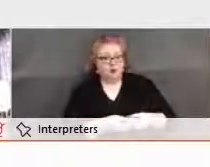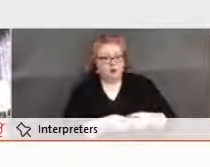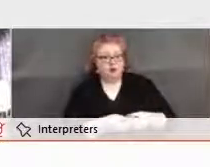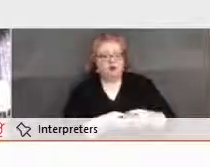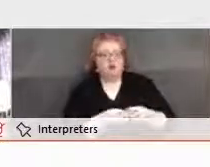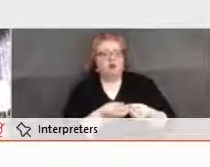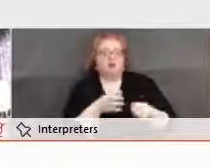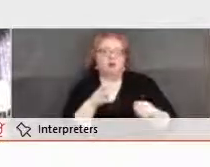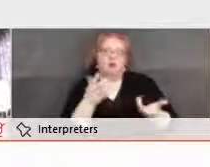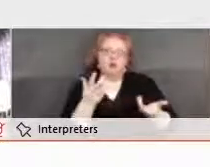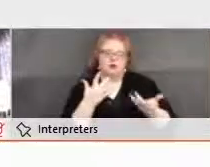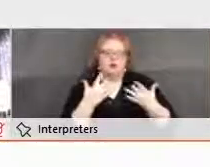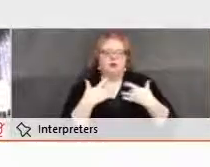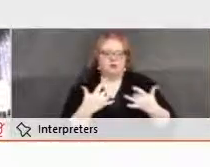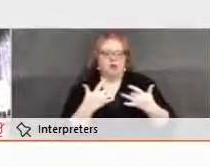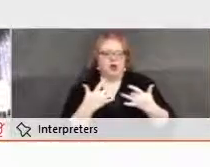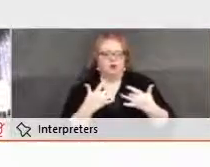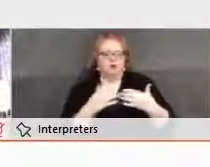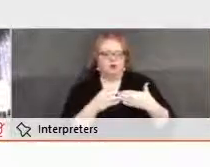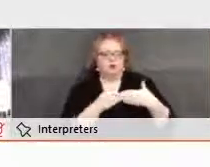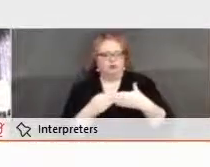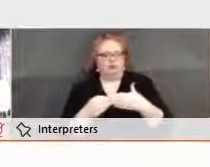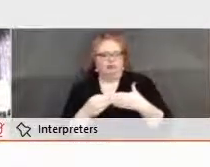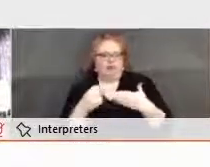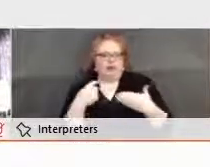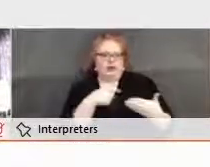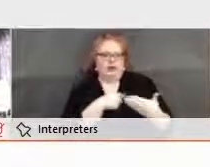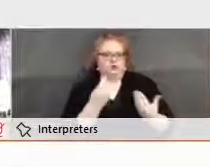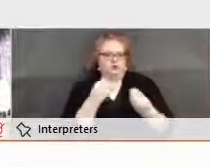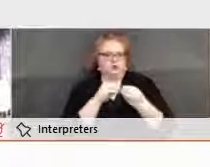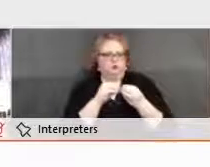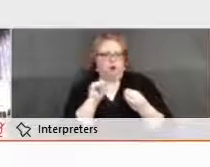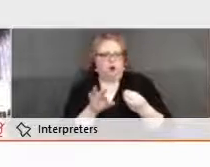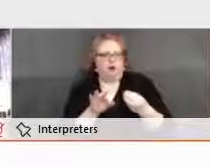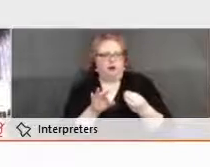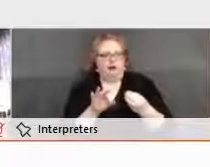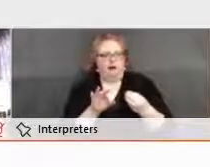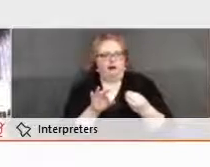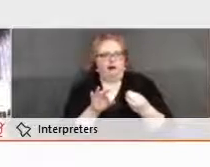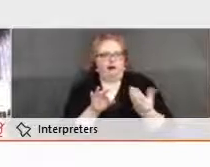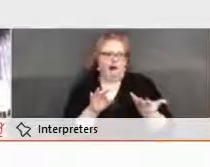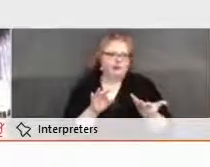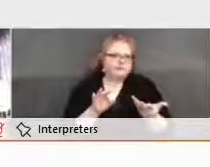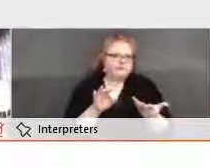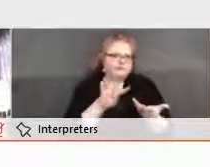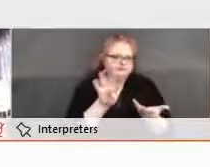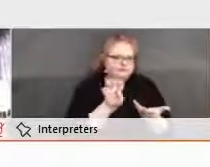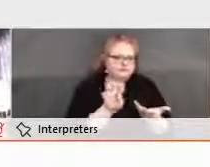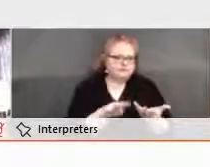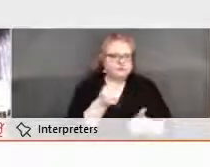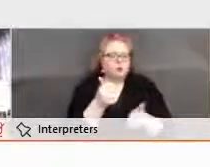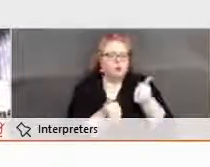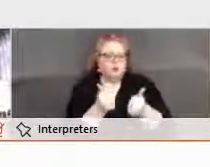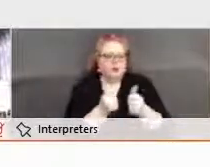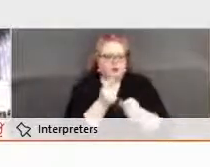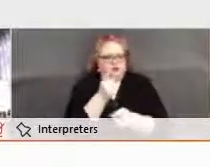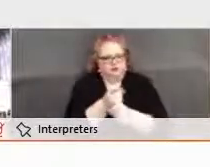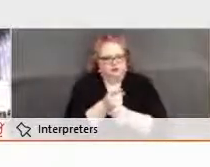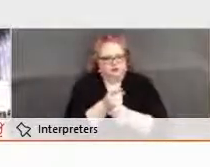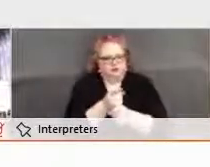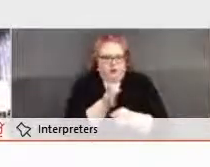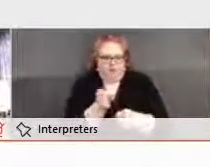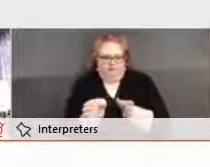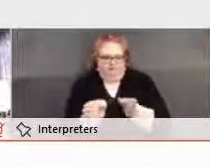to another level of questions about what would be the right action for the city at this